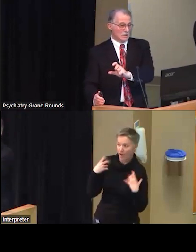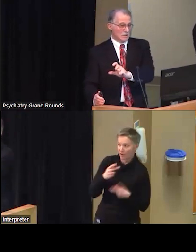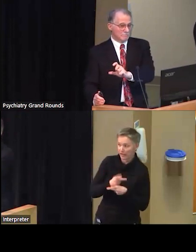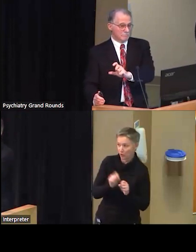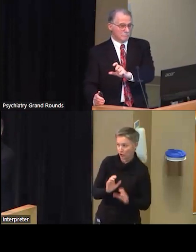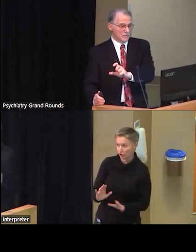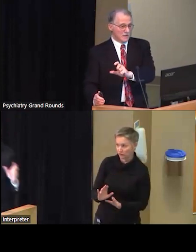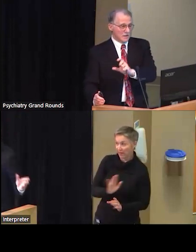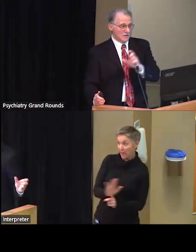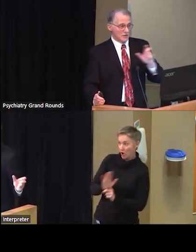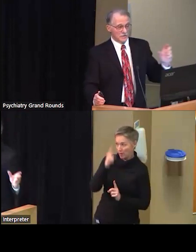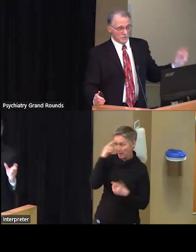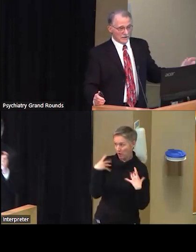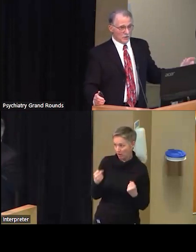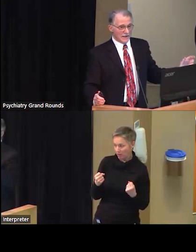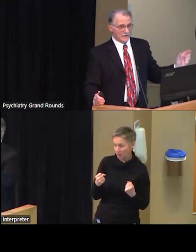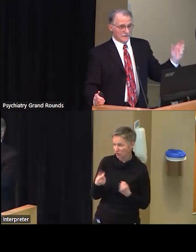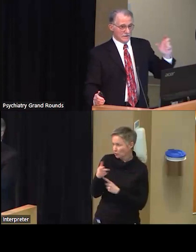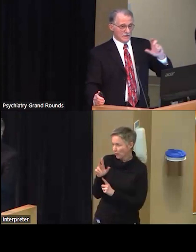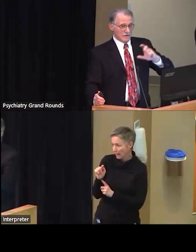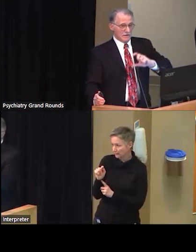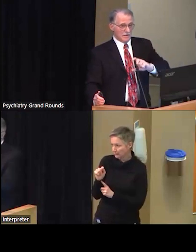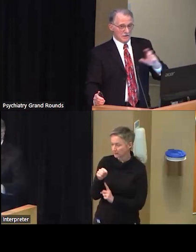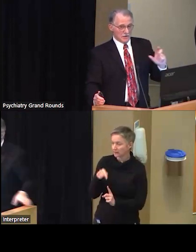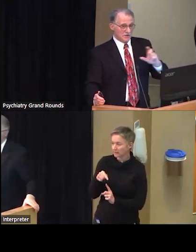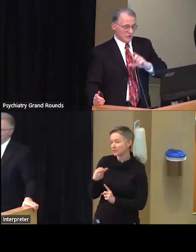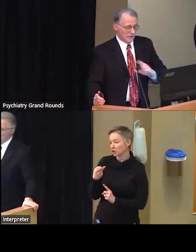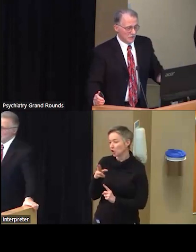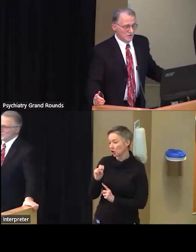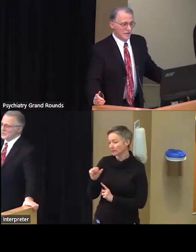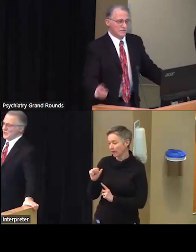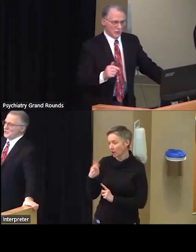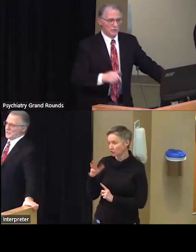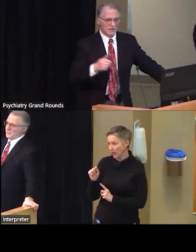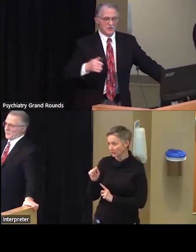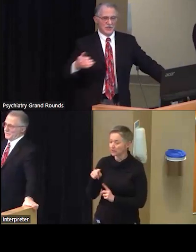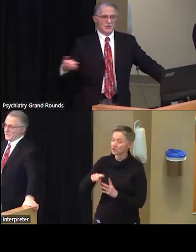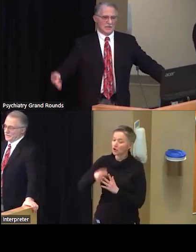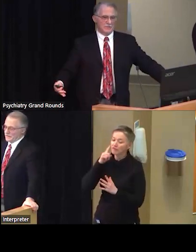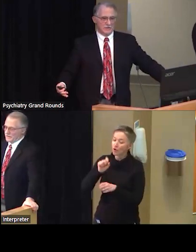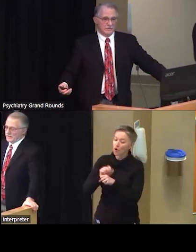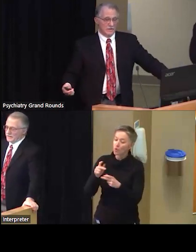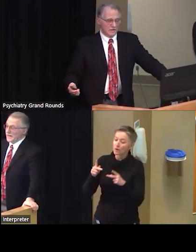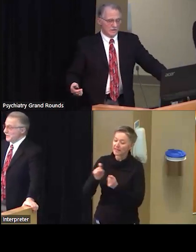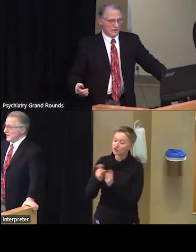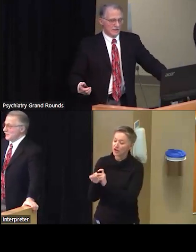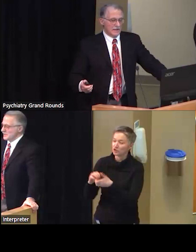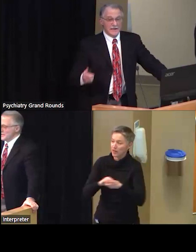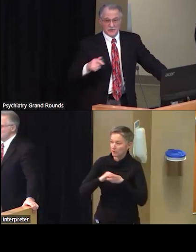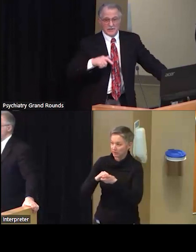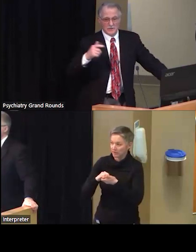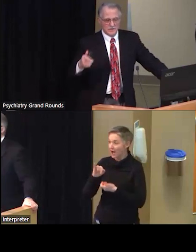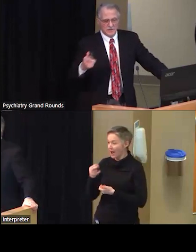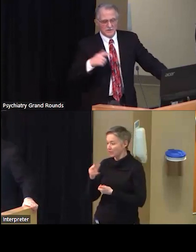healthcare workers. So from that grant, a HRSA grant was started for the Workplace Change Collaborative.